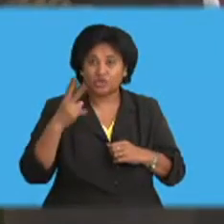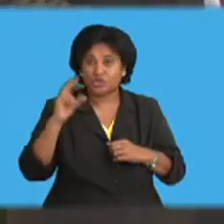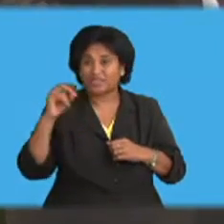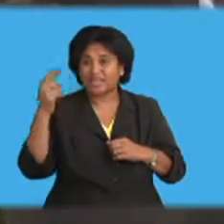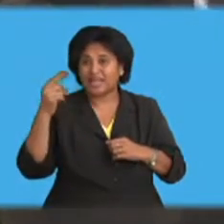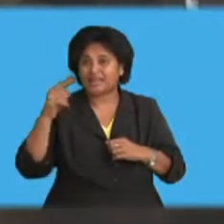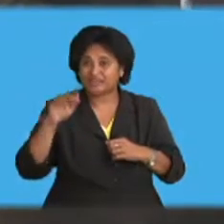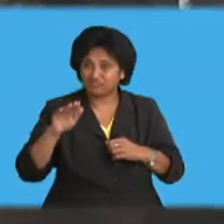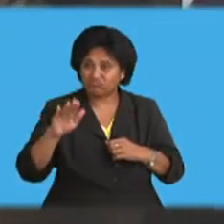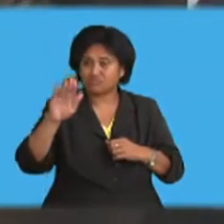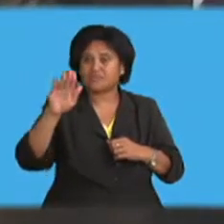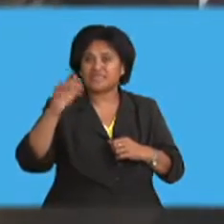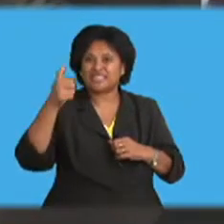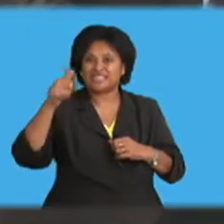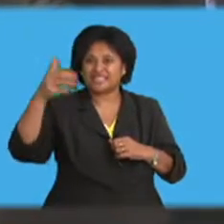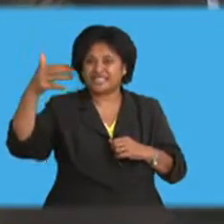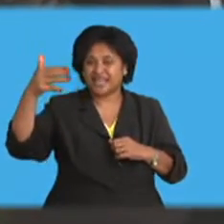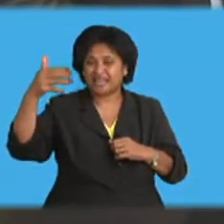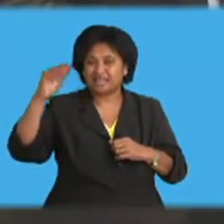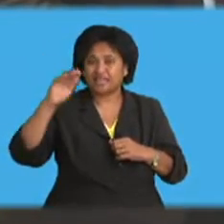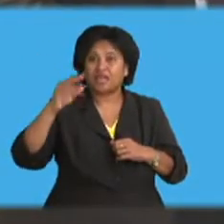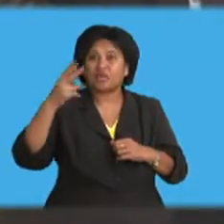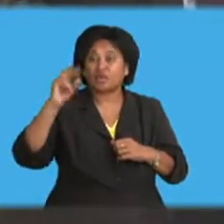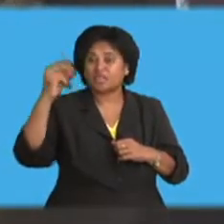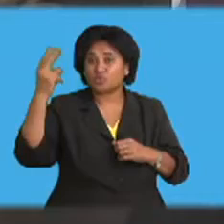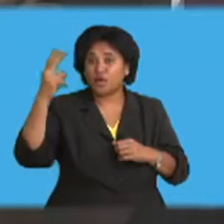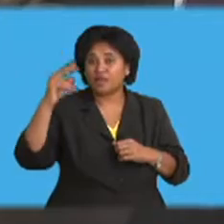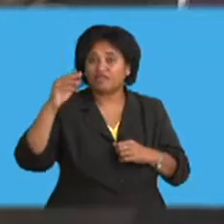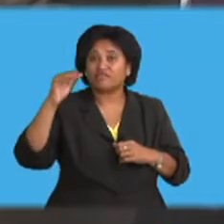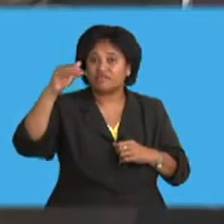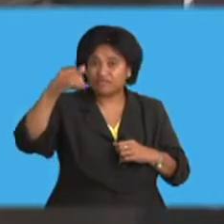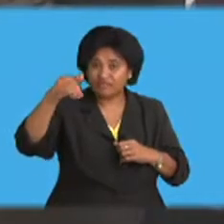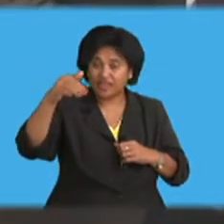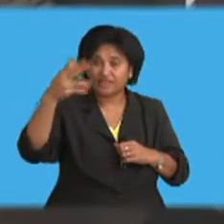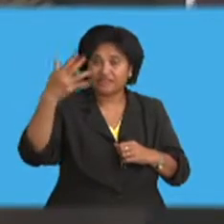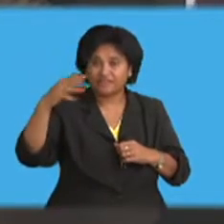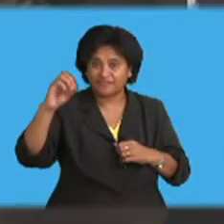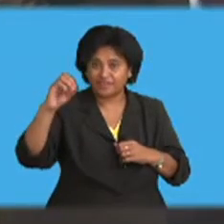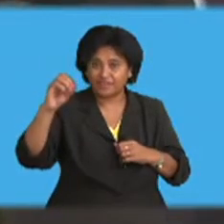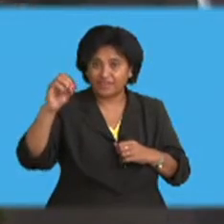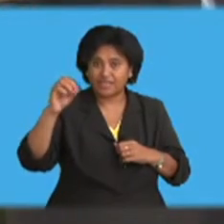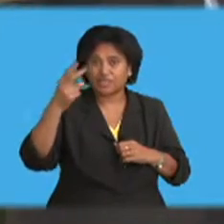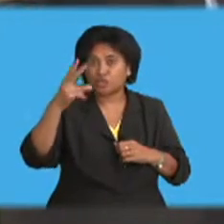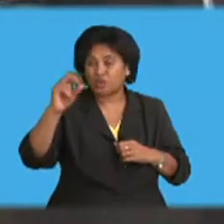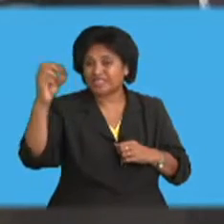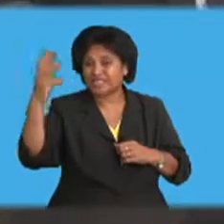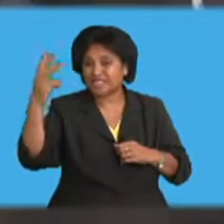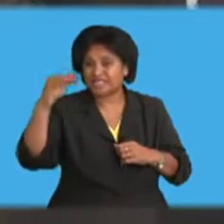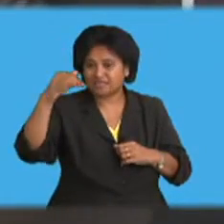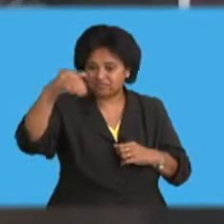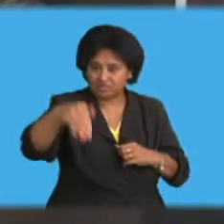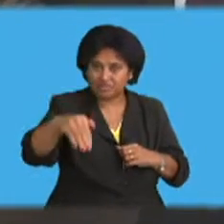2011, 69. 2012, 50. 2013, 32.